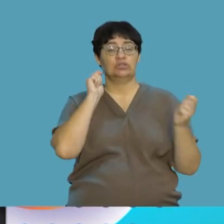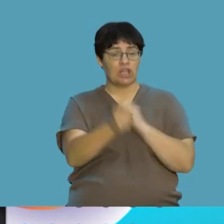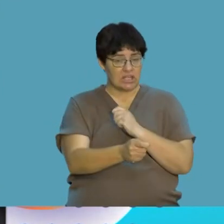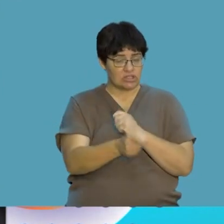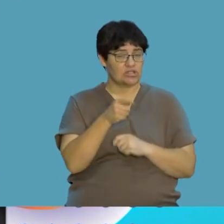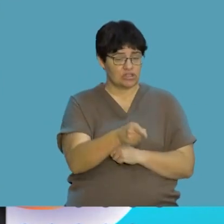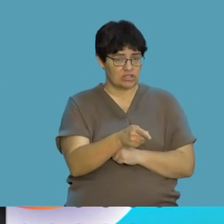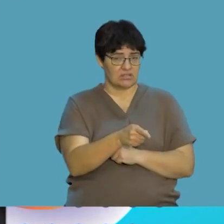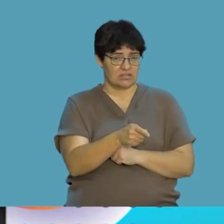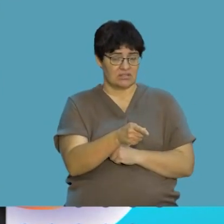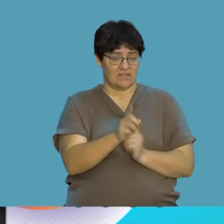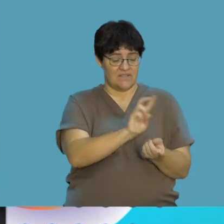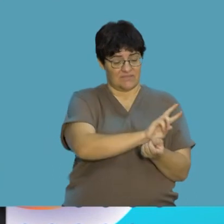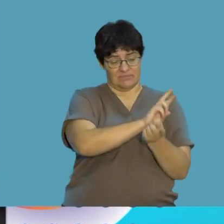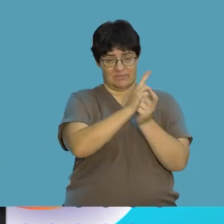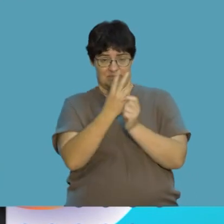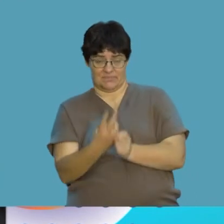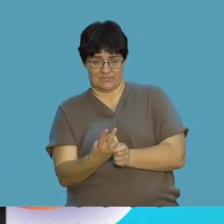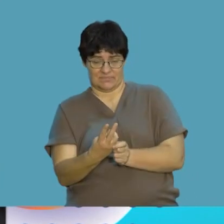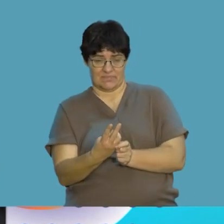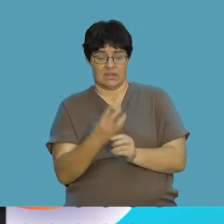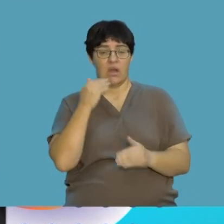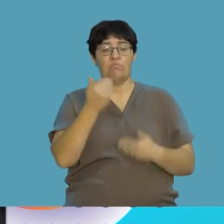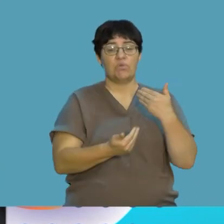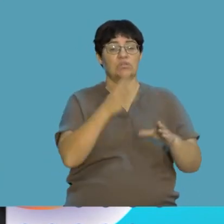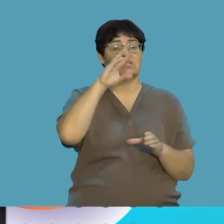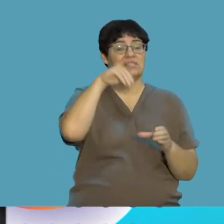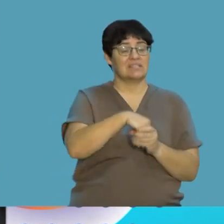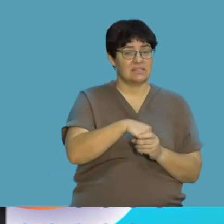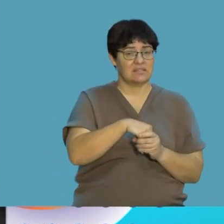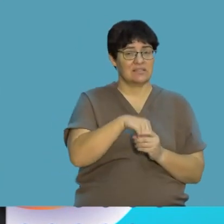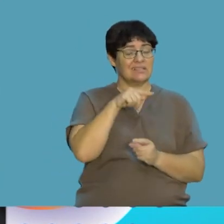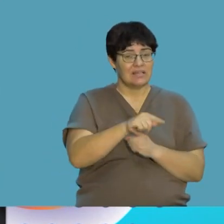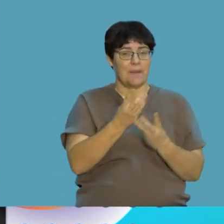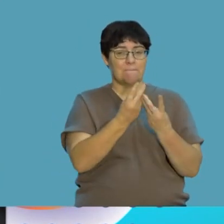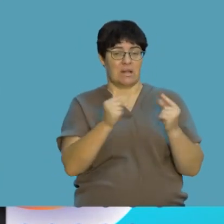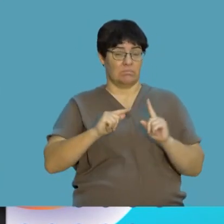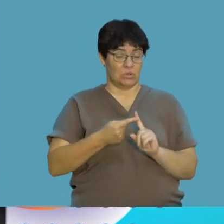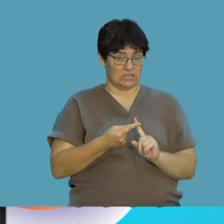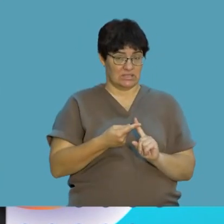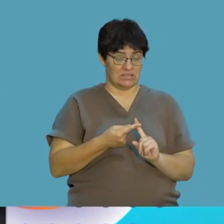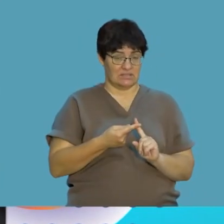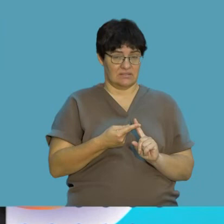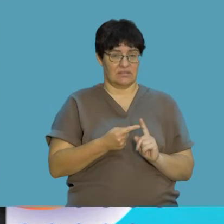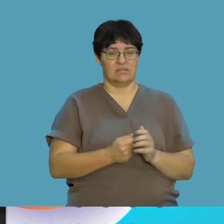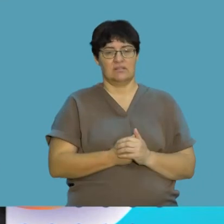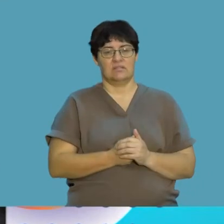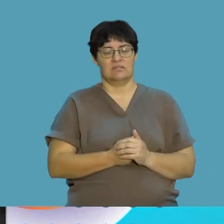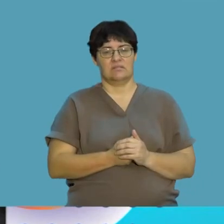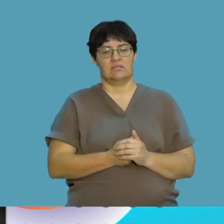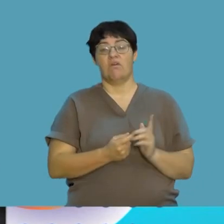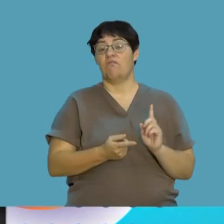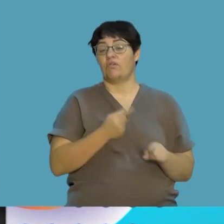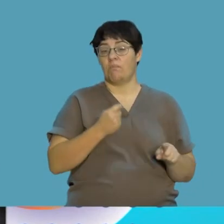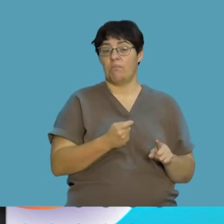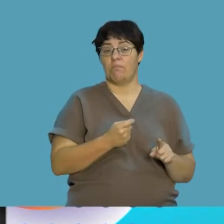phase, okay? So the process involved at the melting point is, a substance changing from a